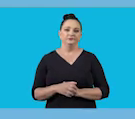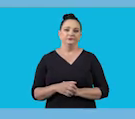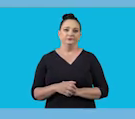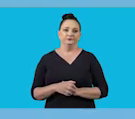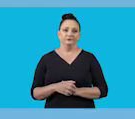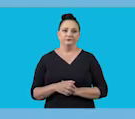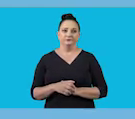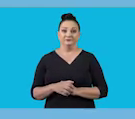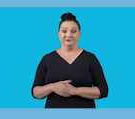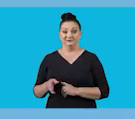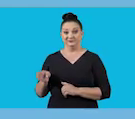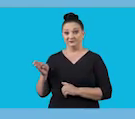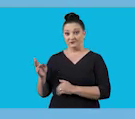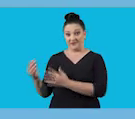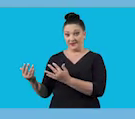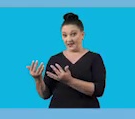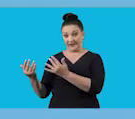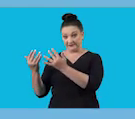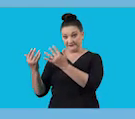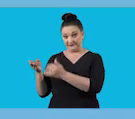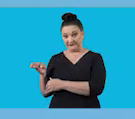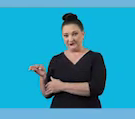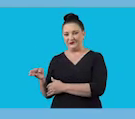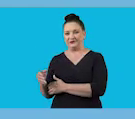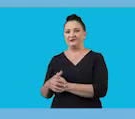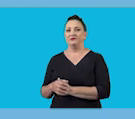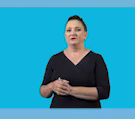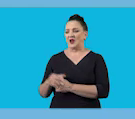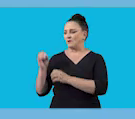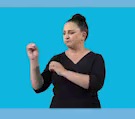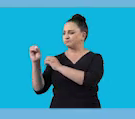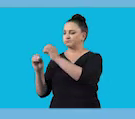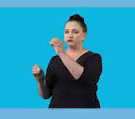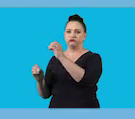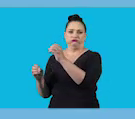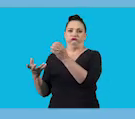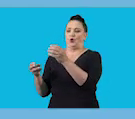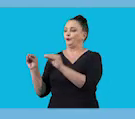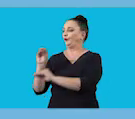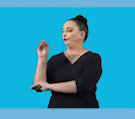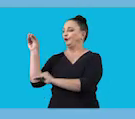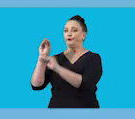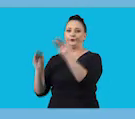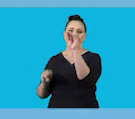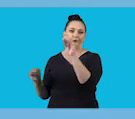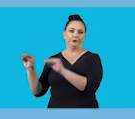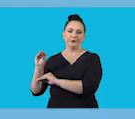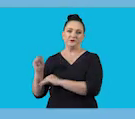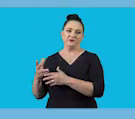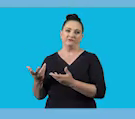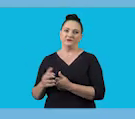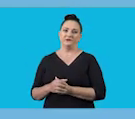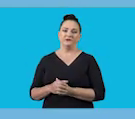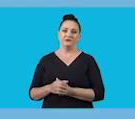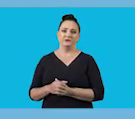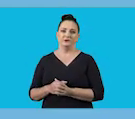each other. And then in a gaseous phase, the particles, they move randomly. So the particles in a